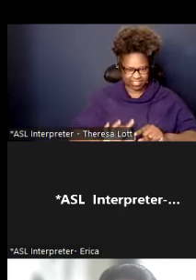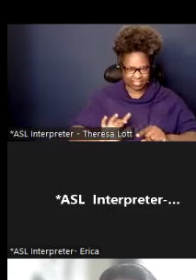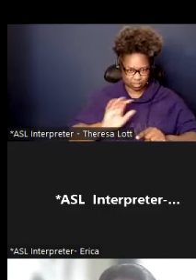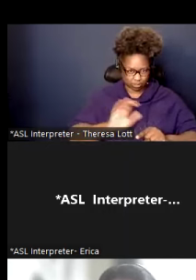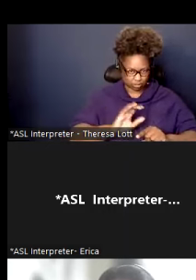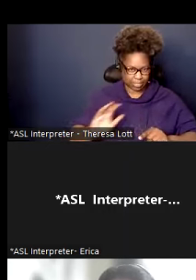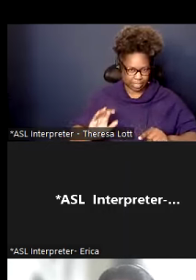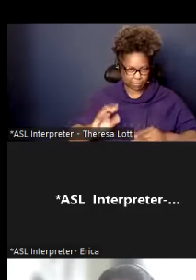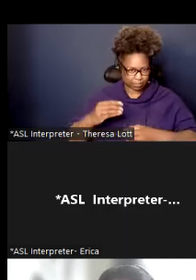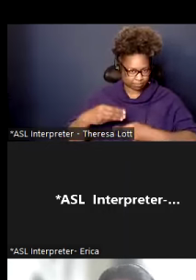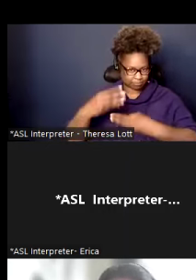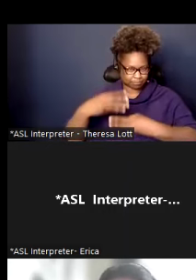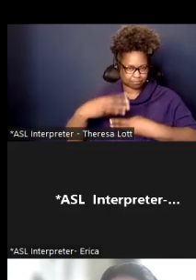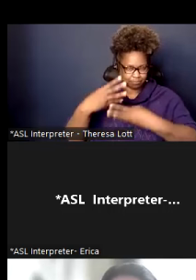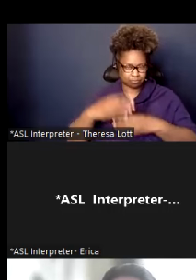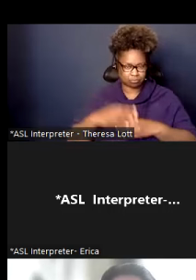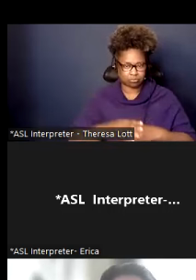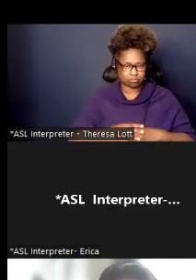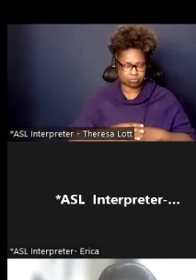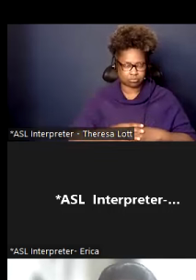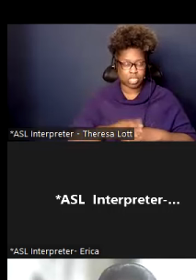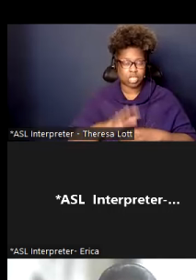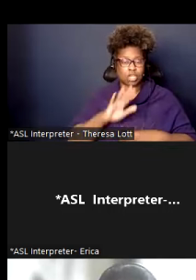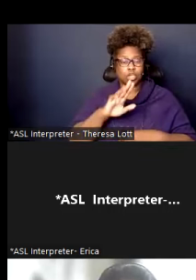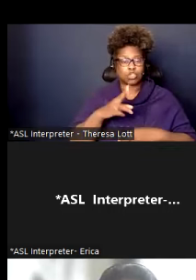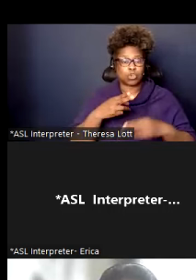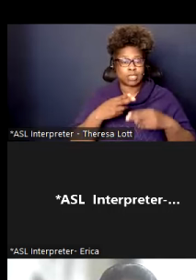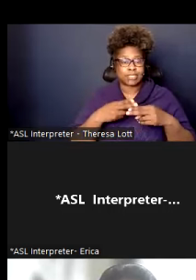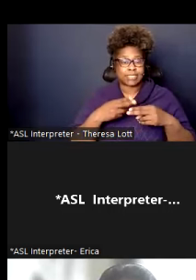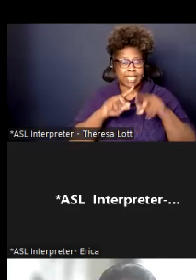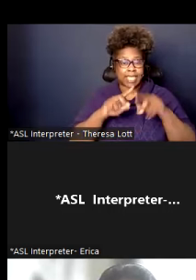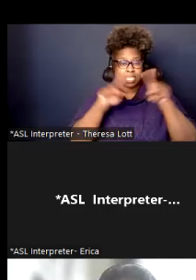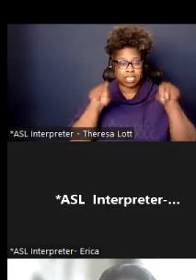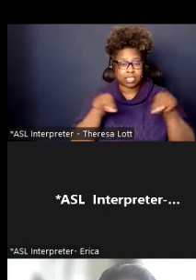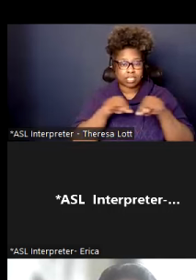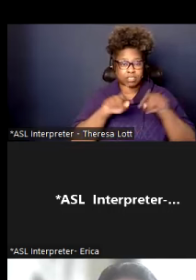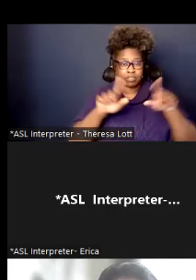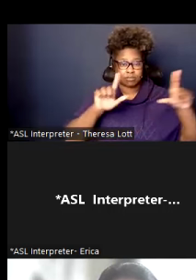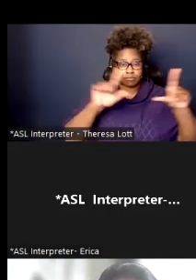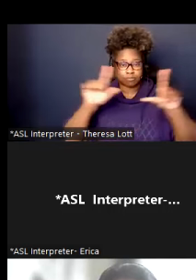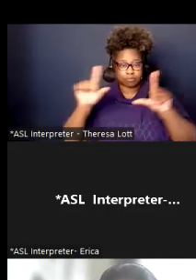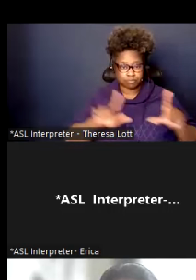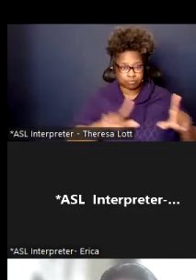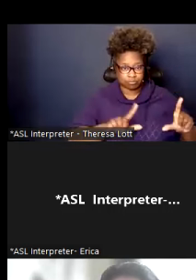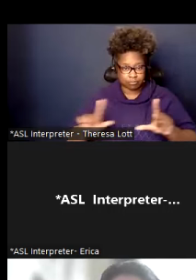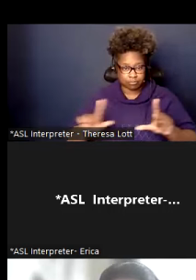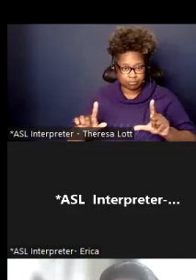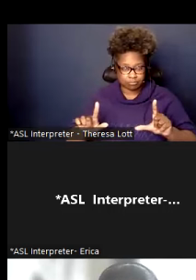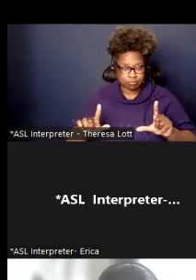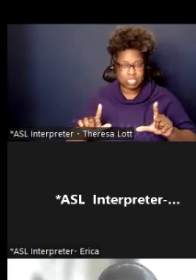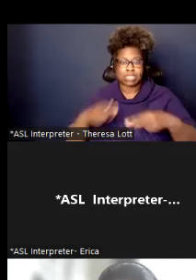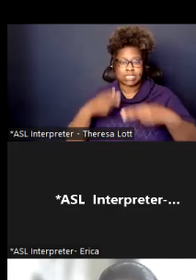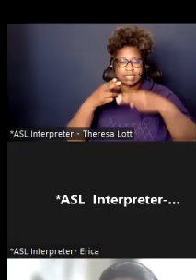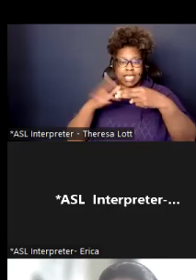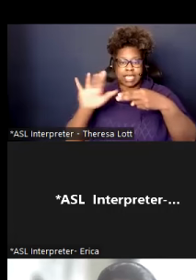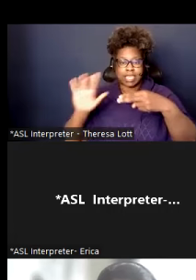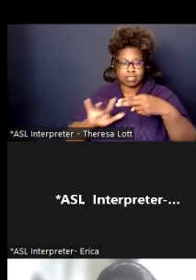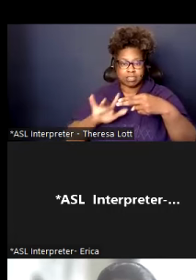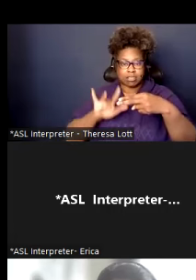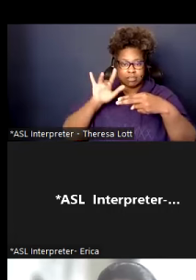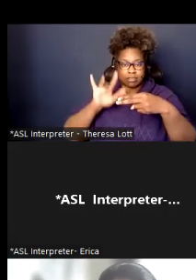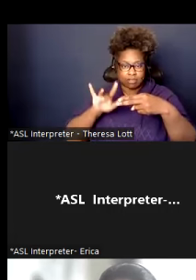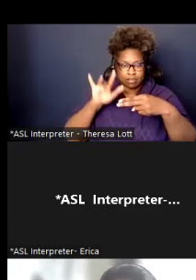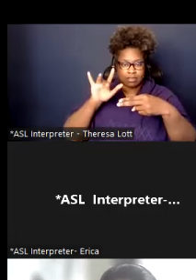a moment to update your name in the Zoom by hovering over your name in the participant window, clicking More, and then